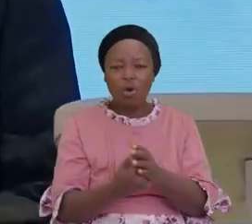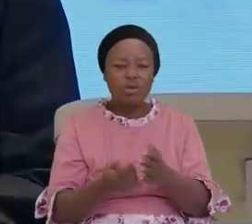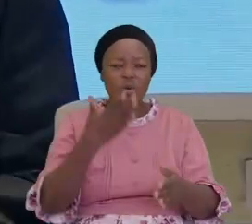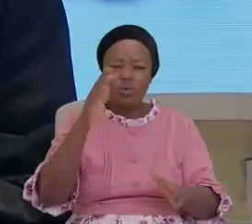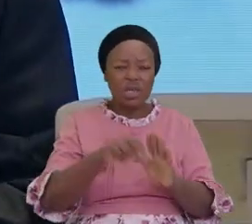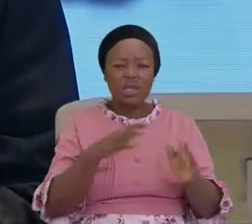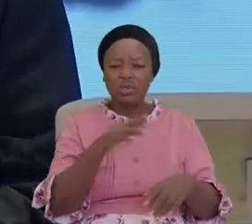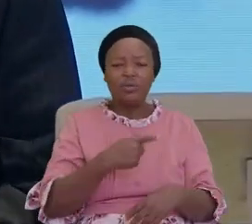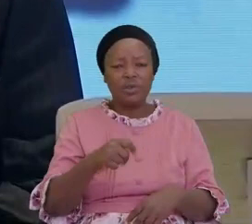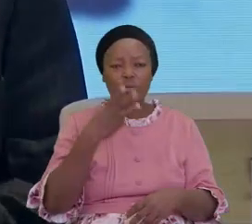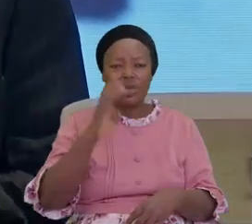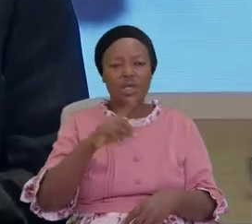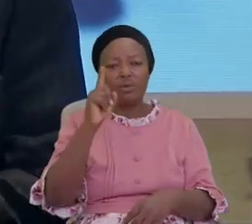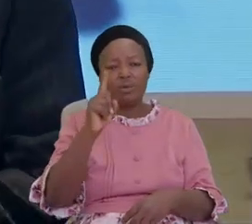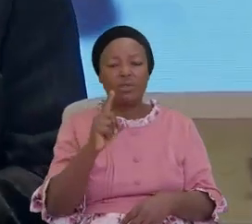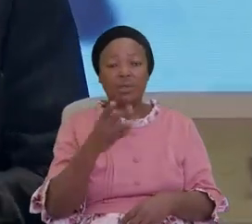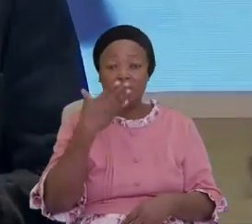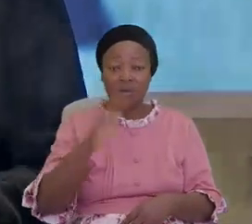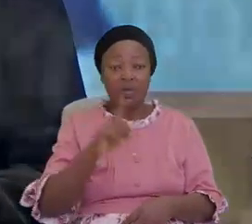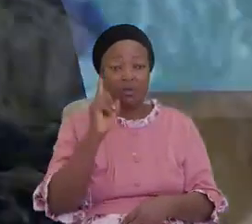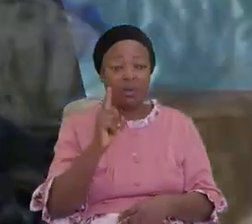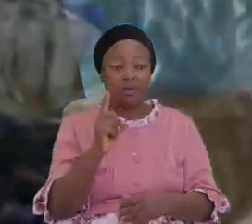the wicked one.